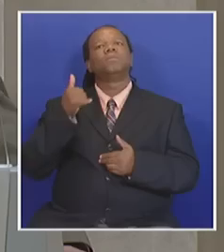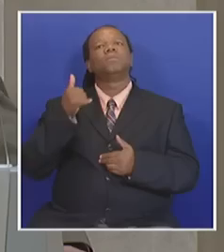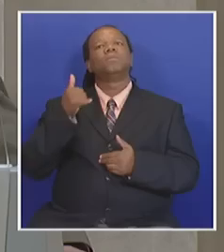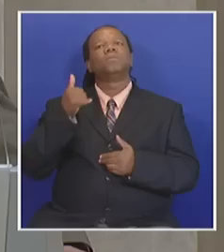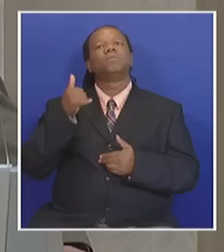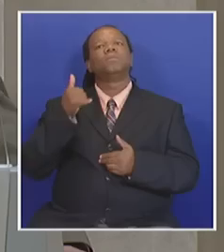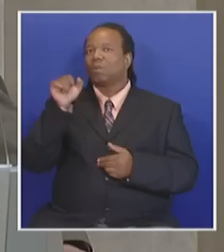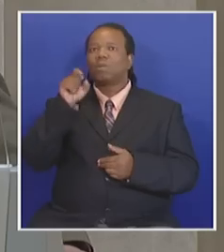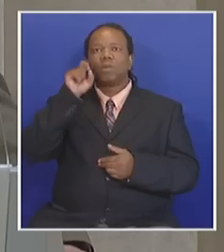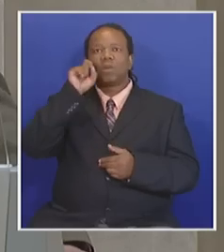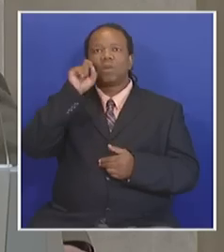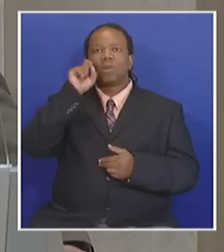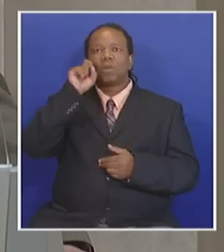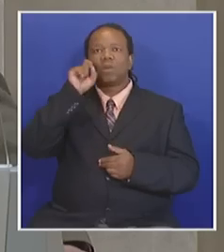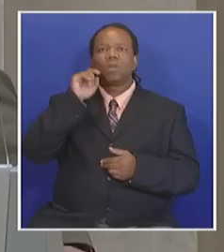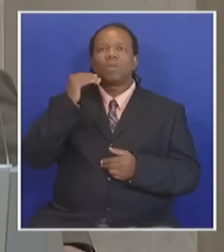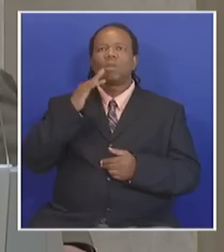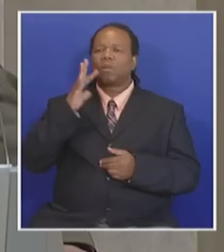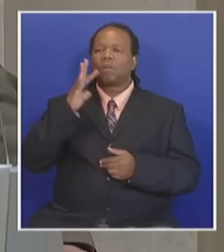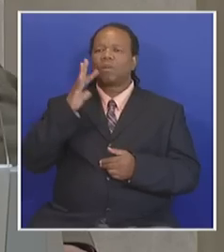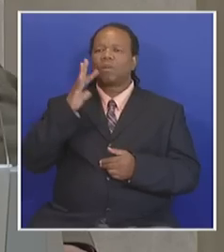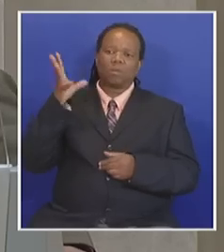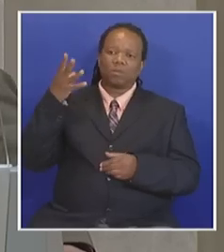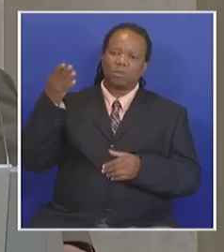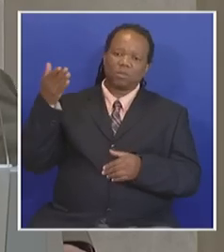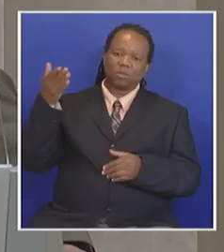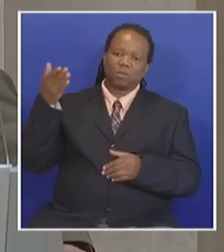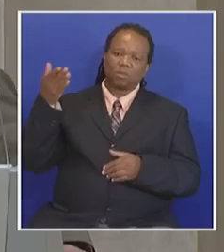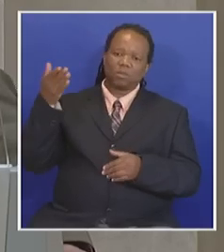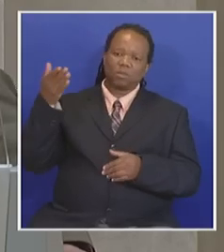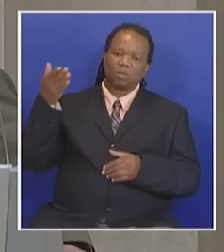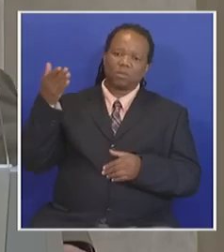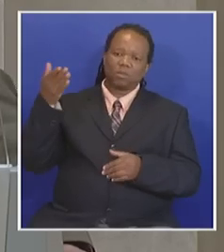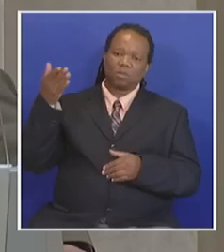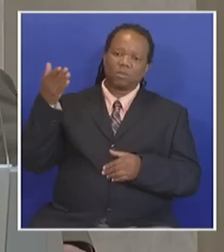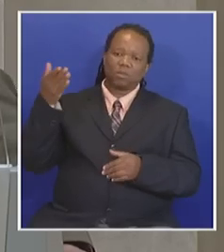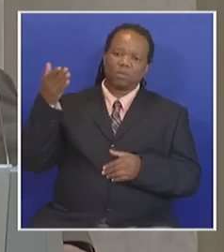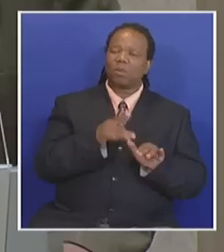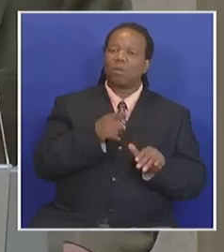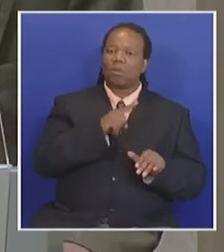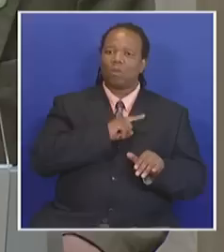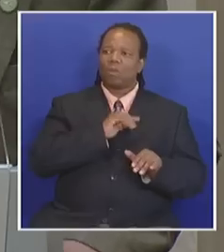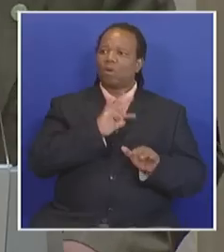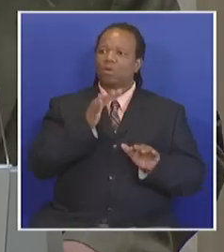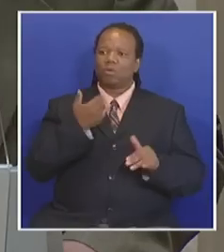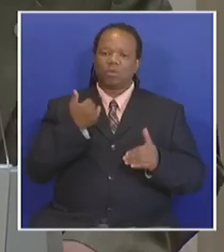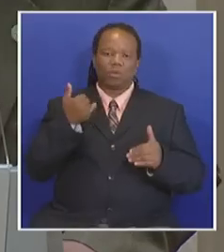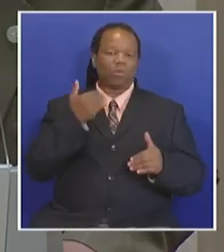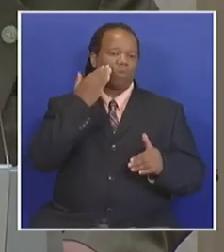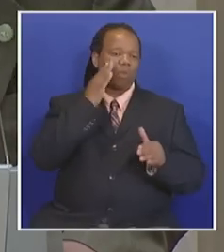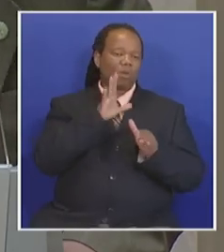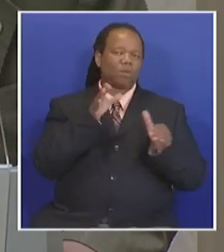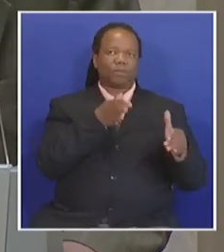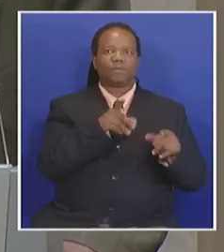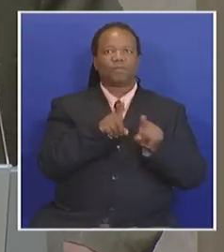I didn't want to come to Parliament because it was an apartheid Parliament. South Africa's history of apartheid